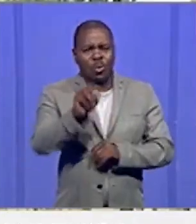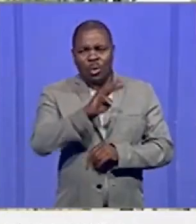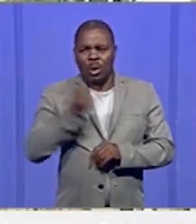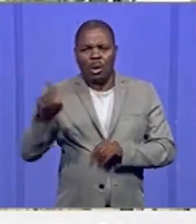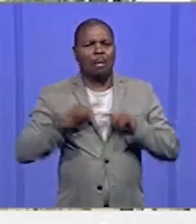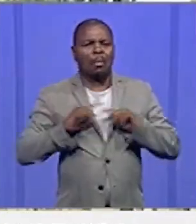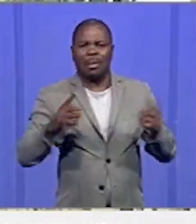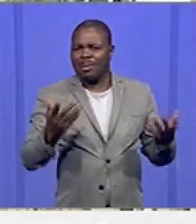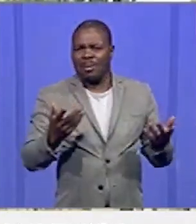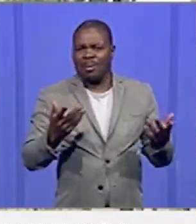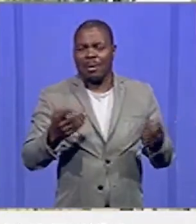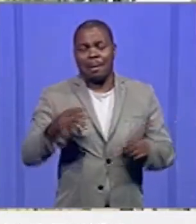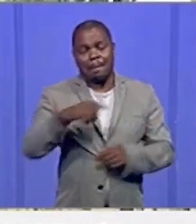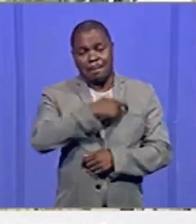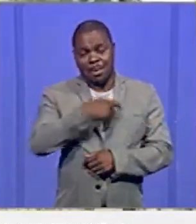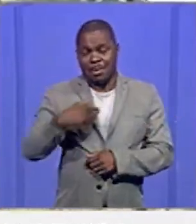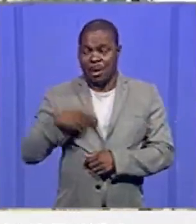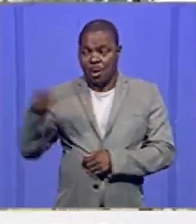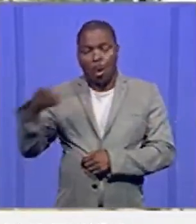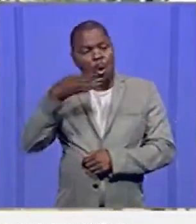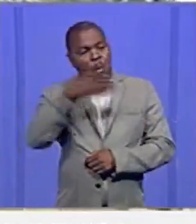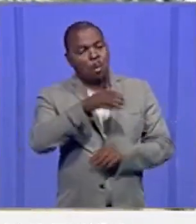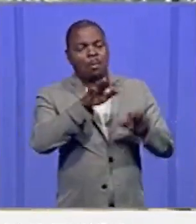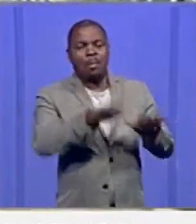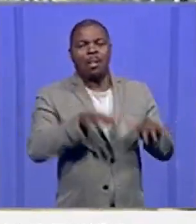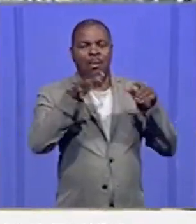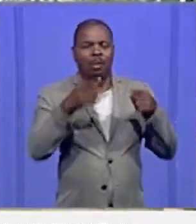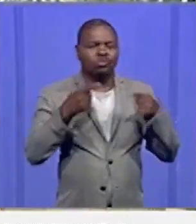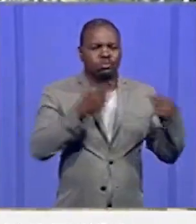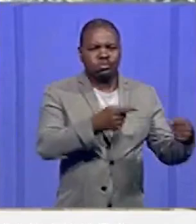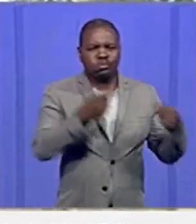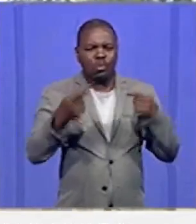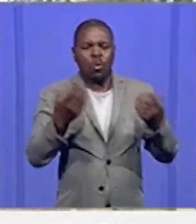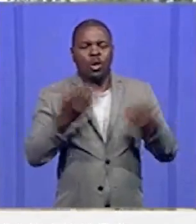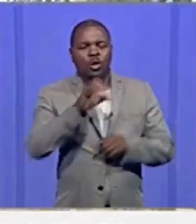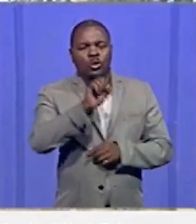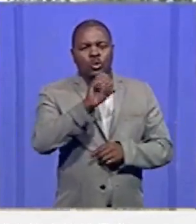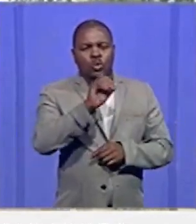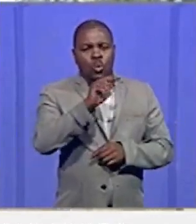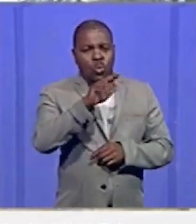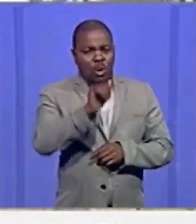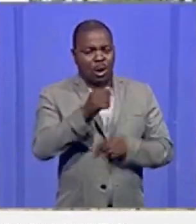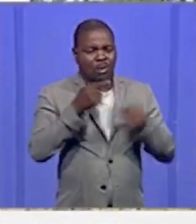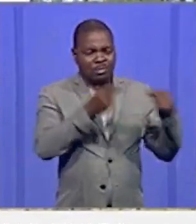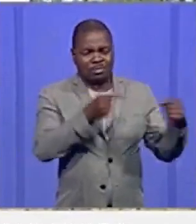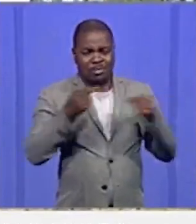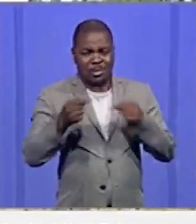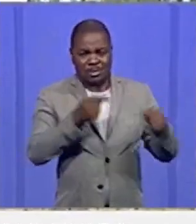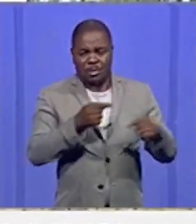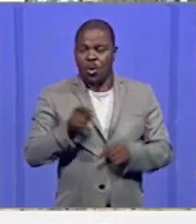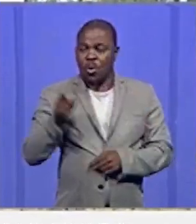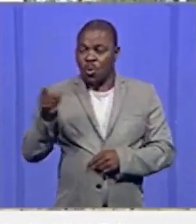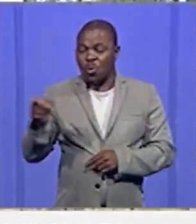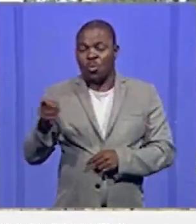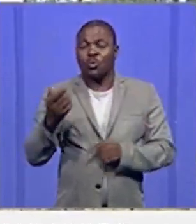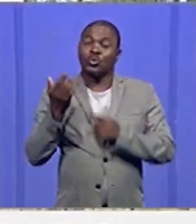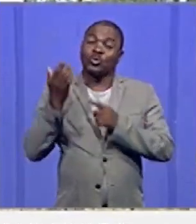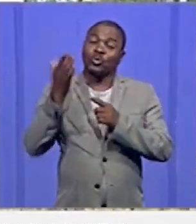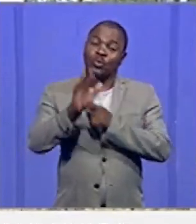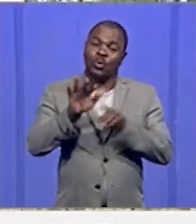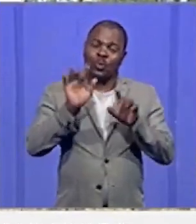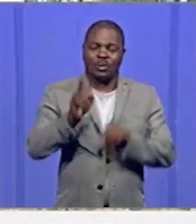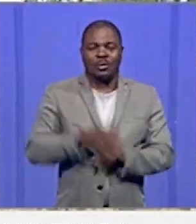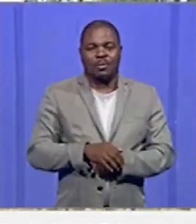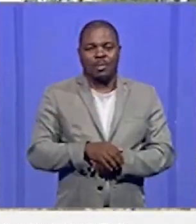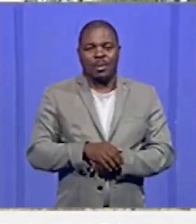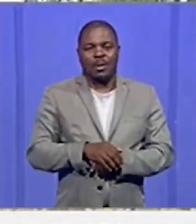Northwest. What the premier said during the debate of the State of the Nation was right showing the people